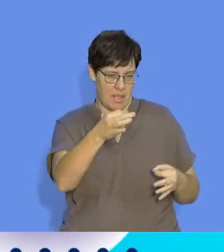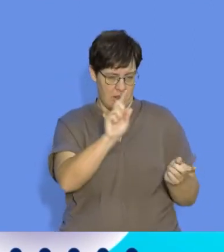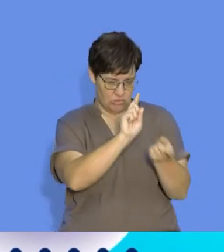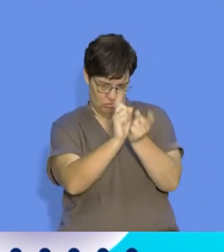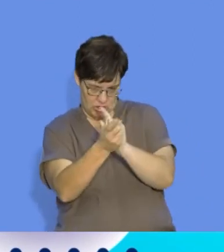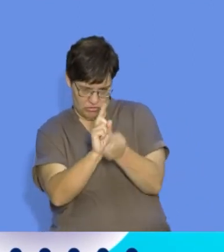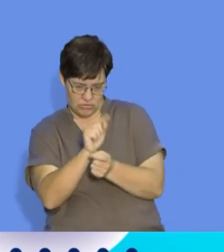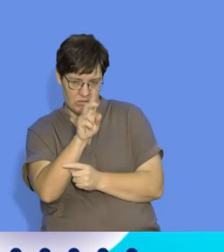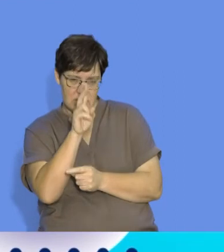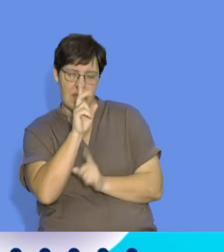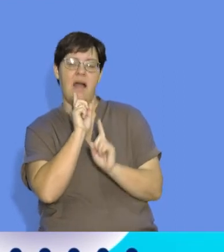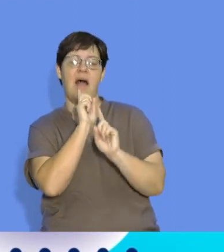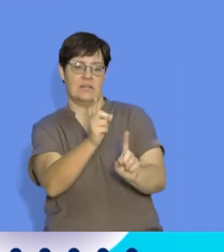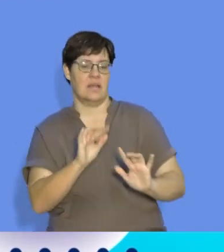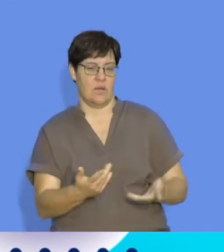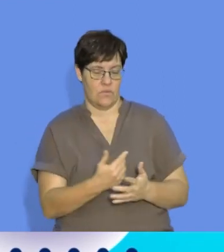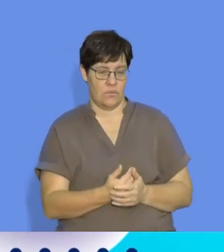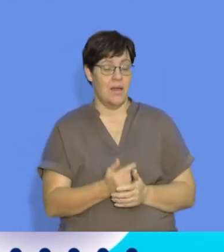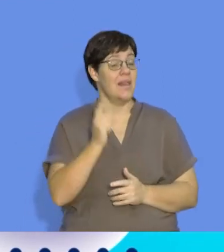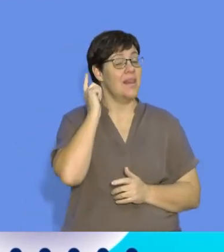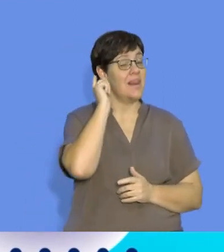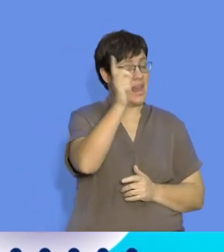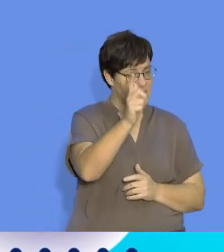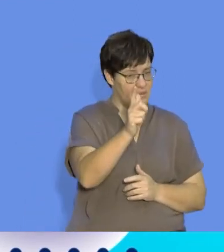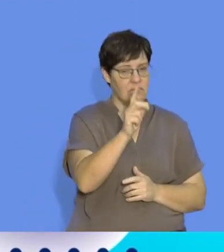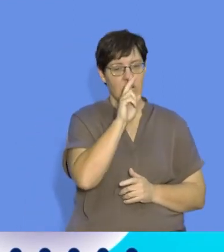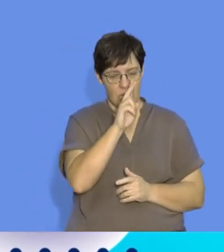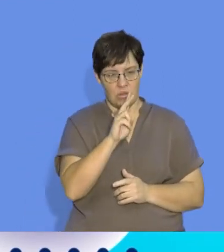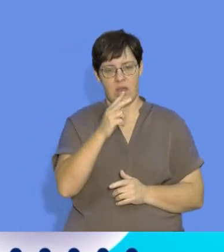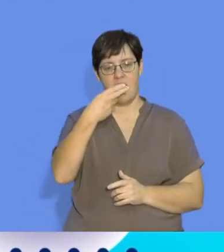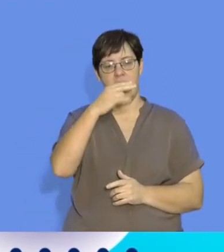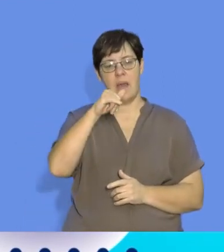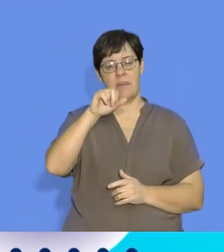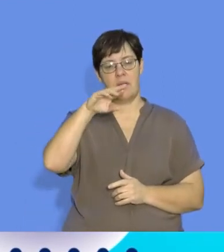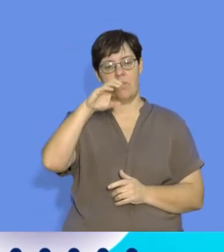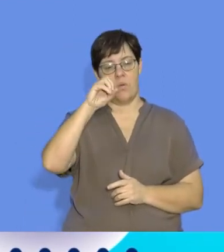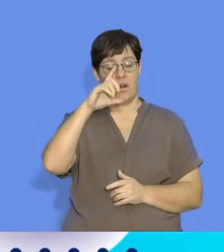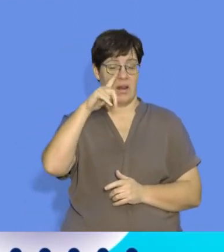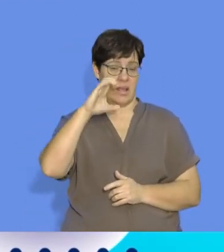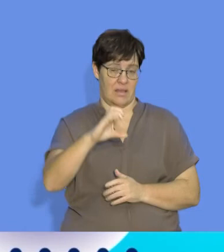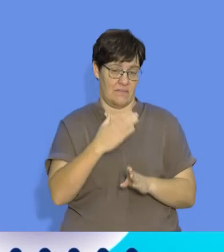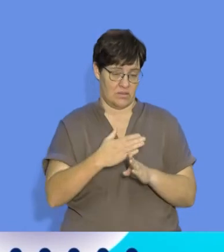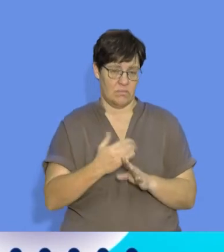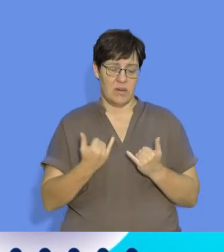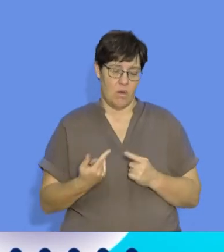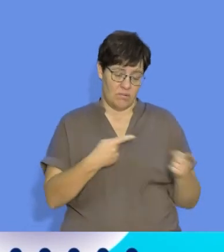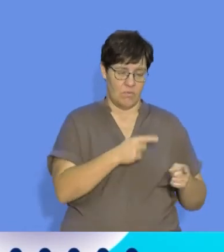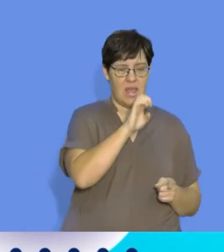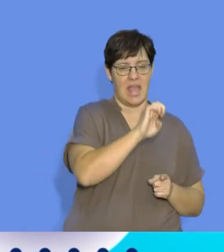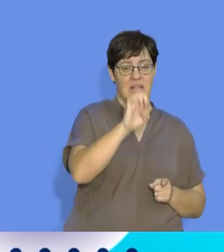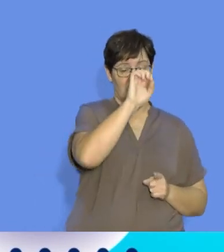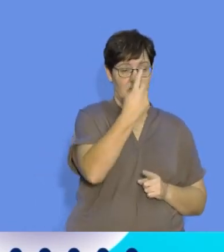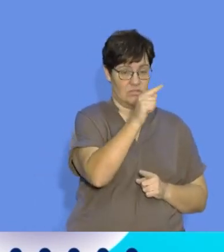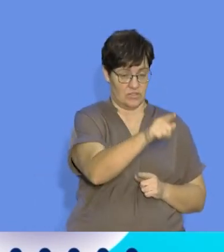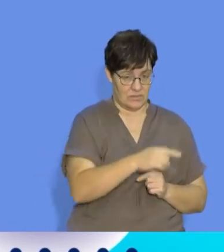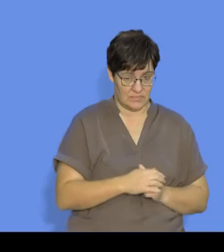how do we actually answer them. And then at a later stage, we'll look at a hyperbolic function. For now, let's look at the exponential one